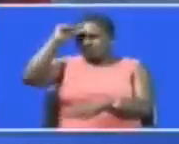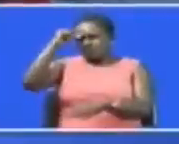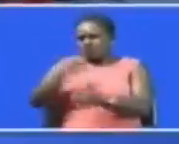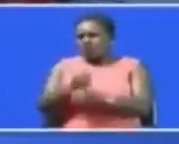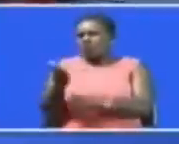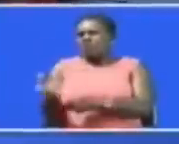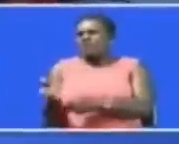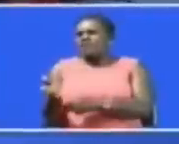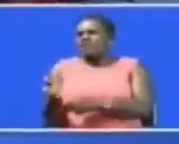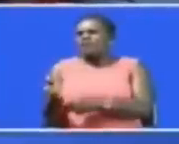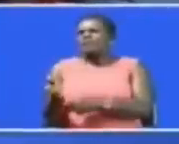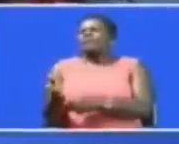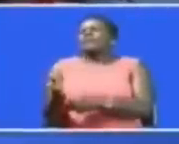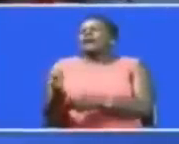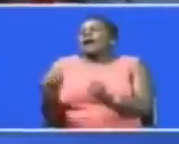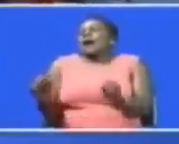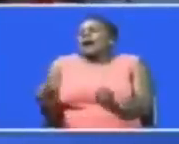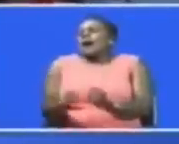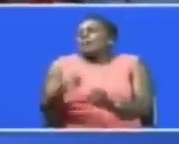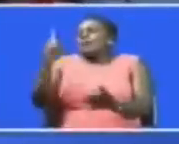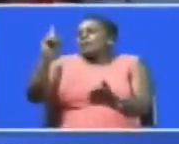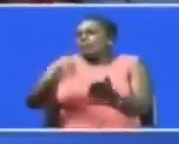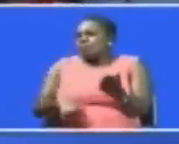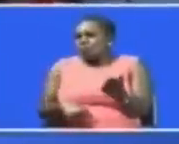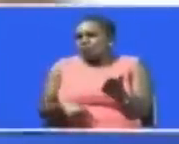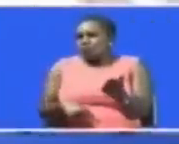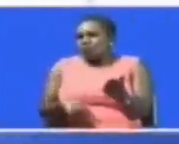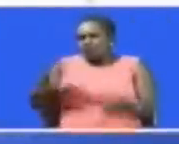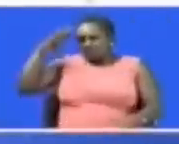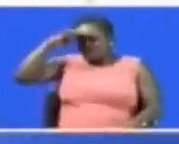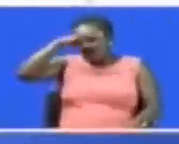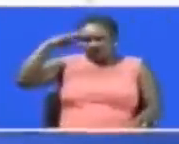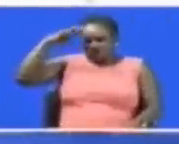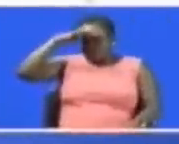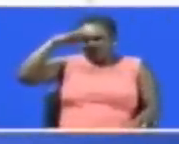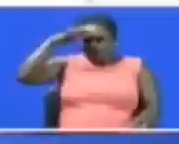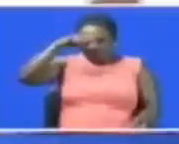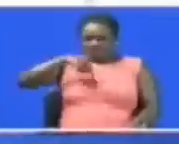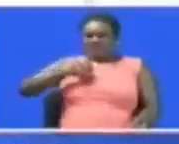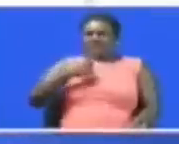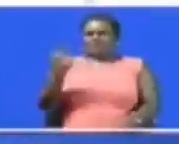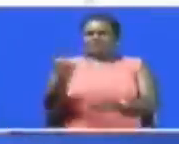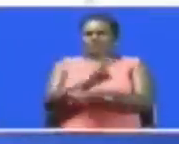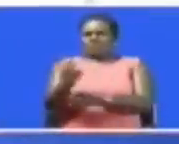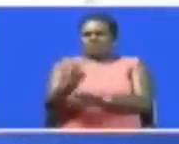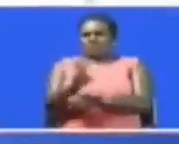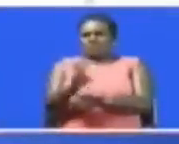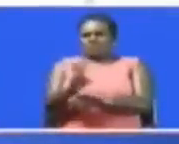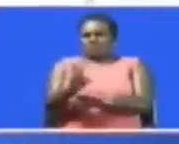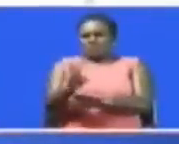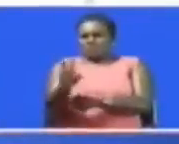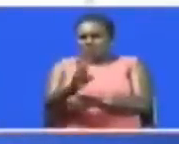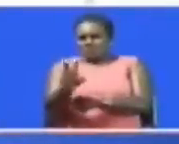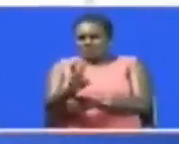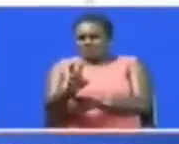to do these kind of things. So you find again, although theoretically we say once you have a government